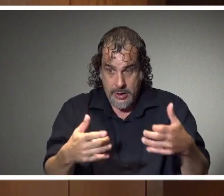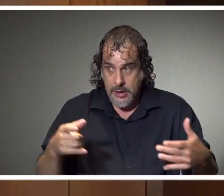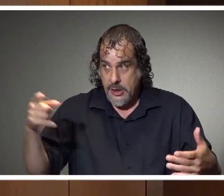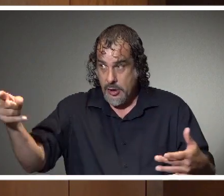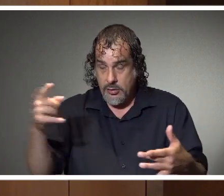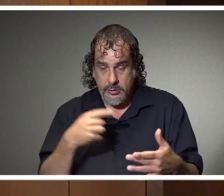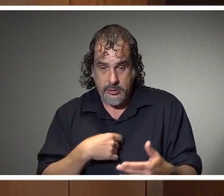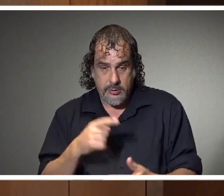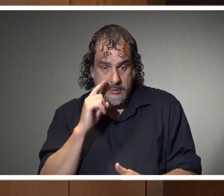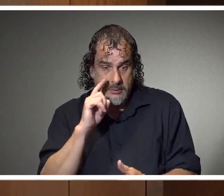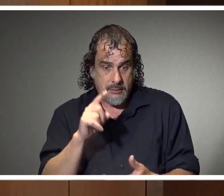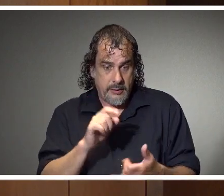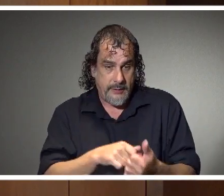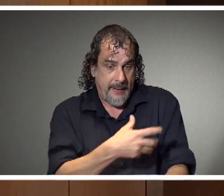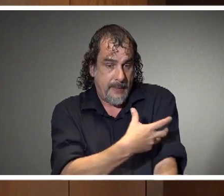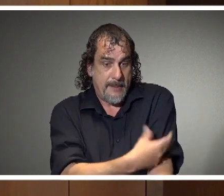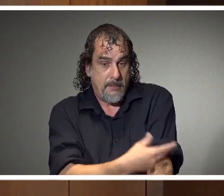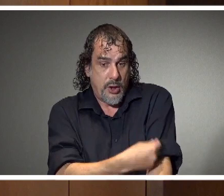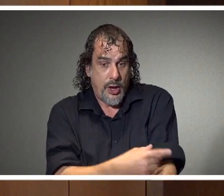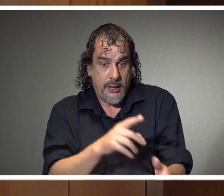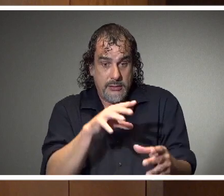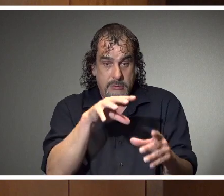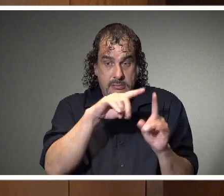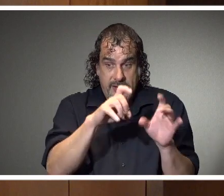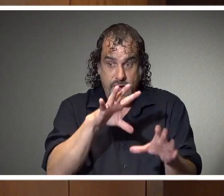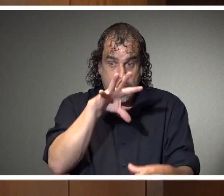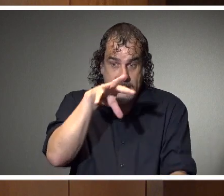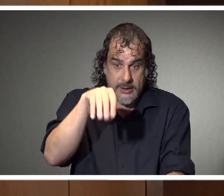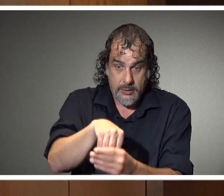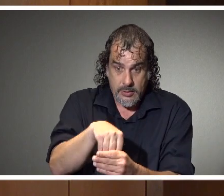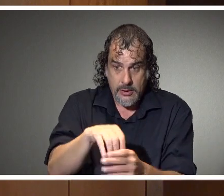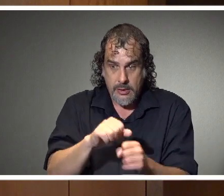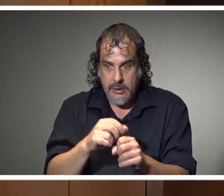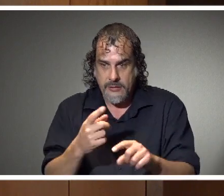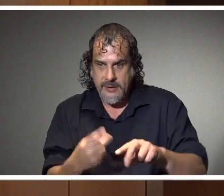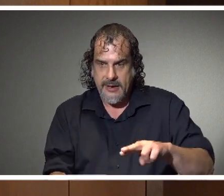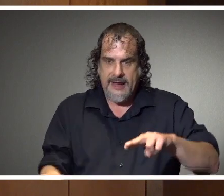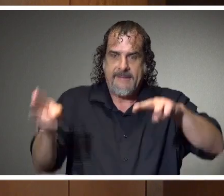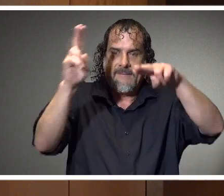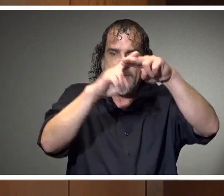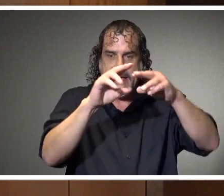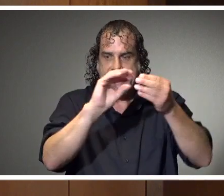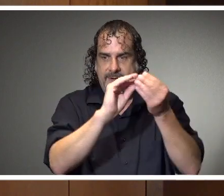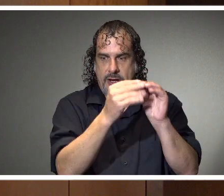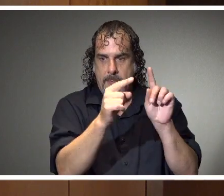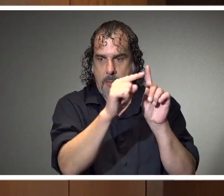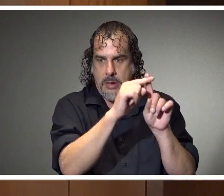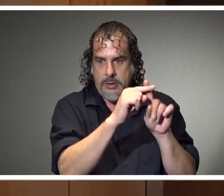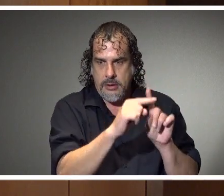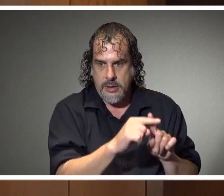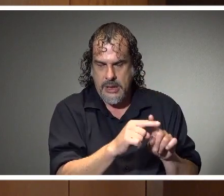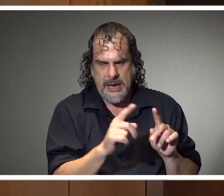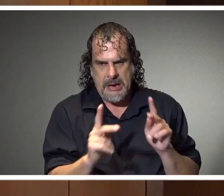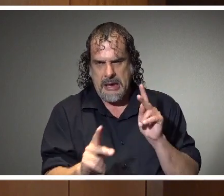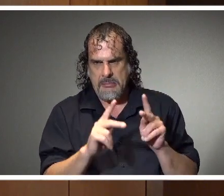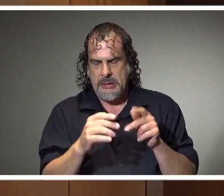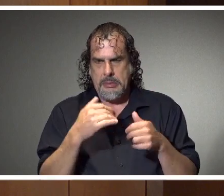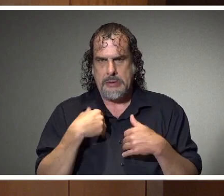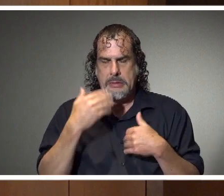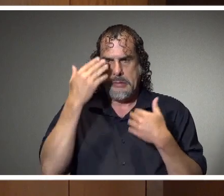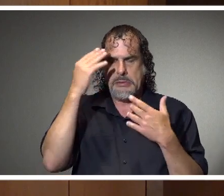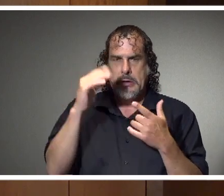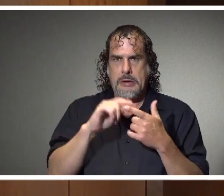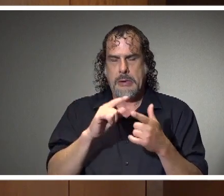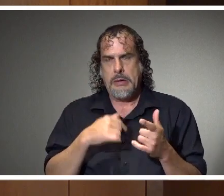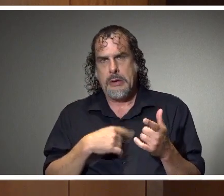these serology tests should be included, since they inflate testing numbers and give the public no way to discern the number